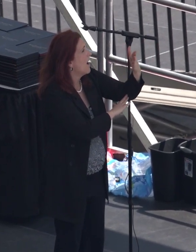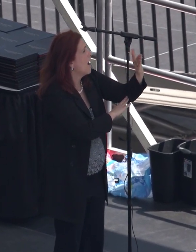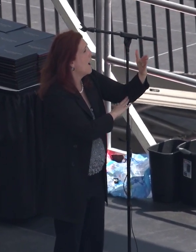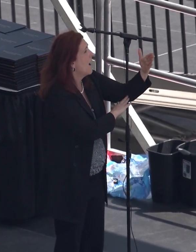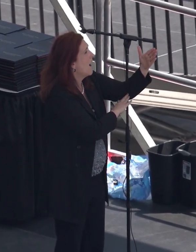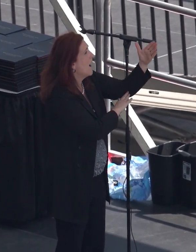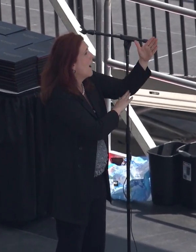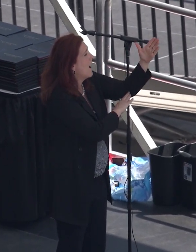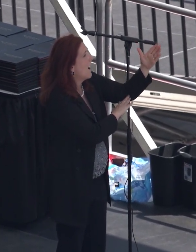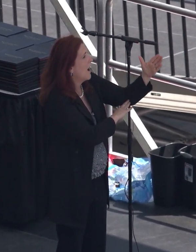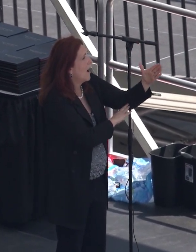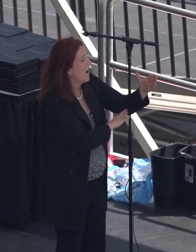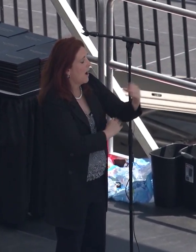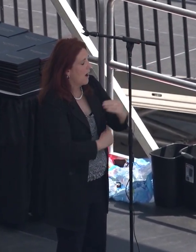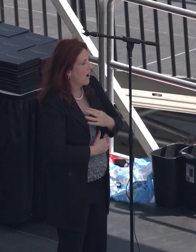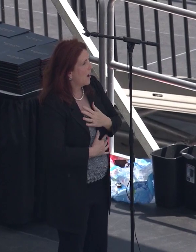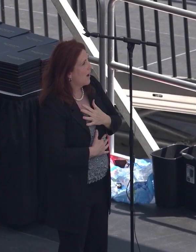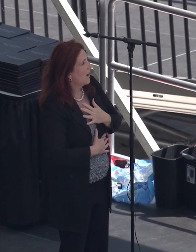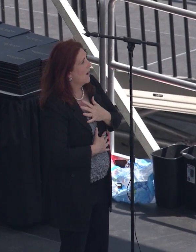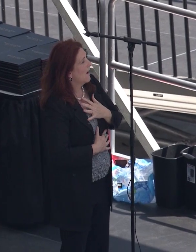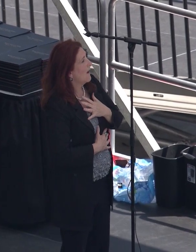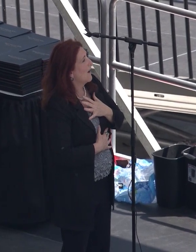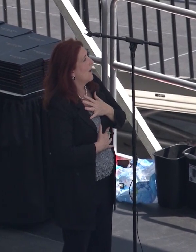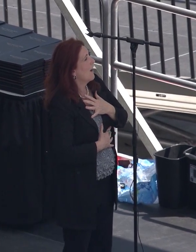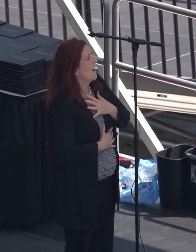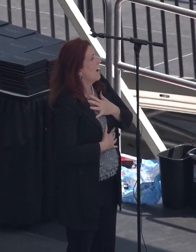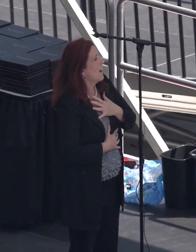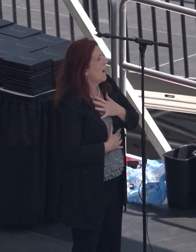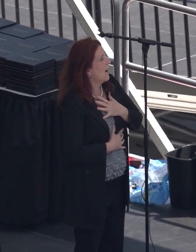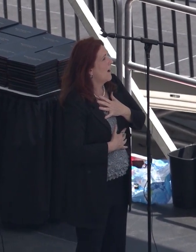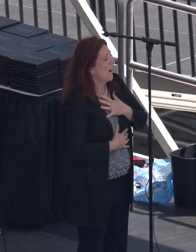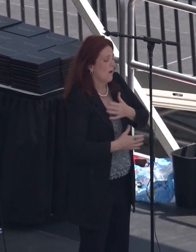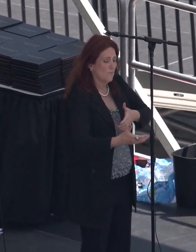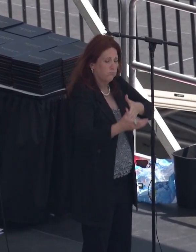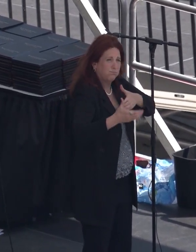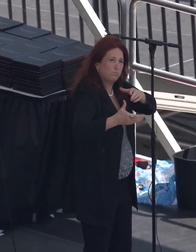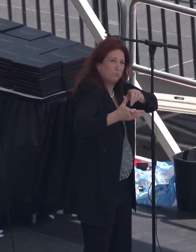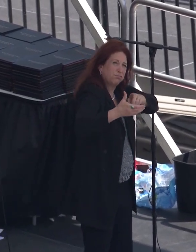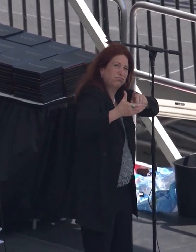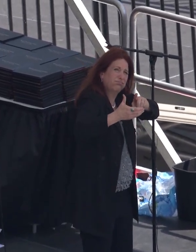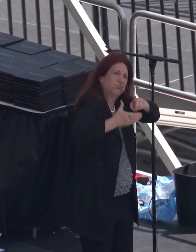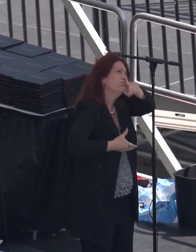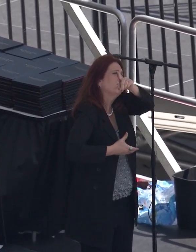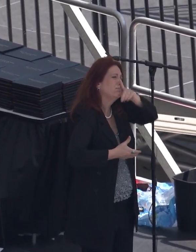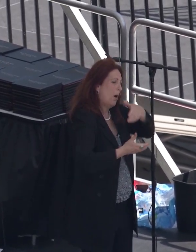gallantly streaming, and the